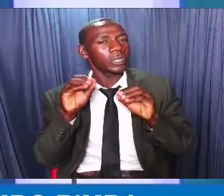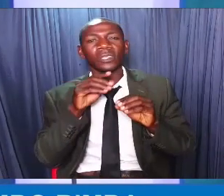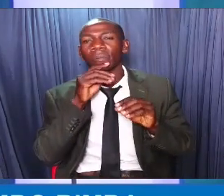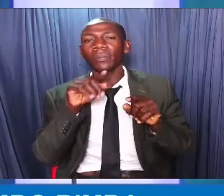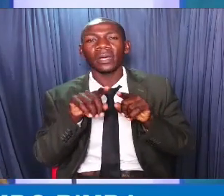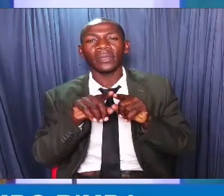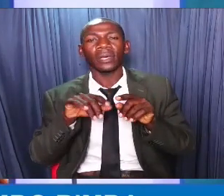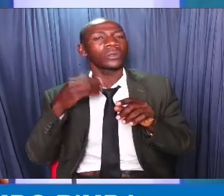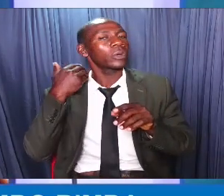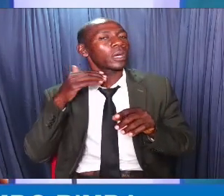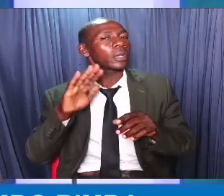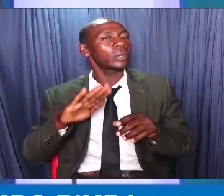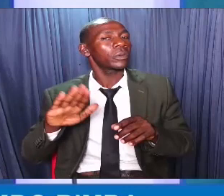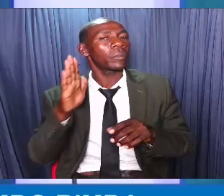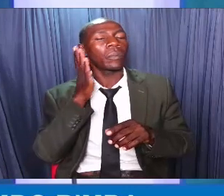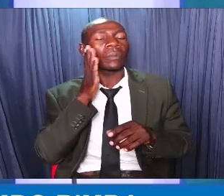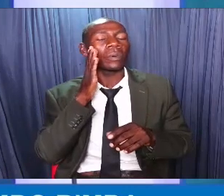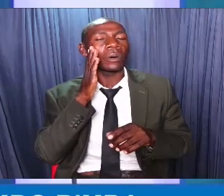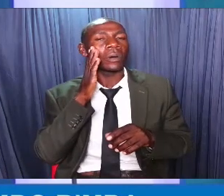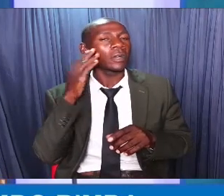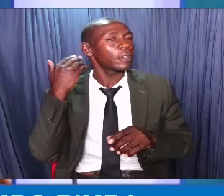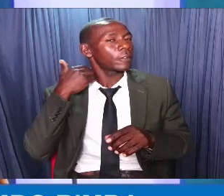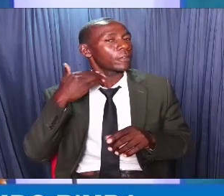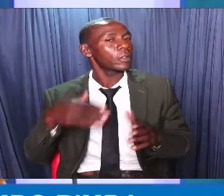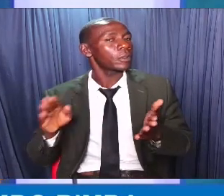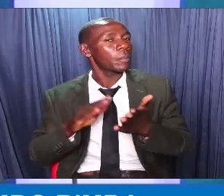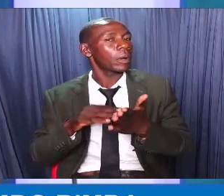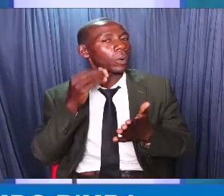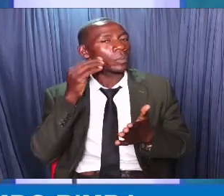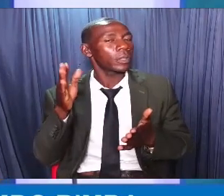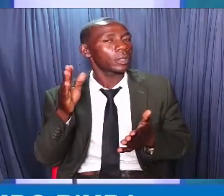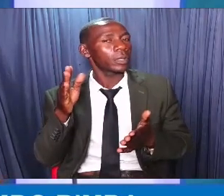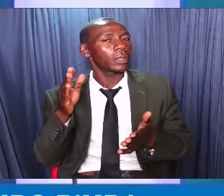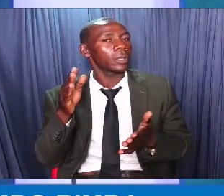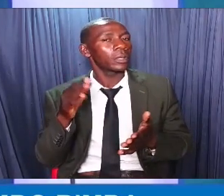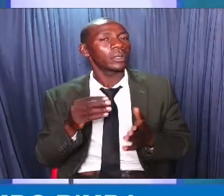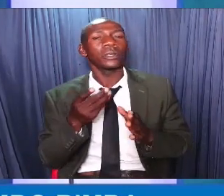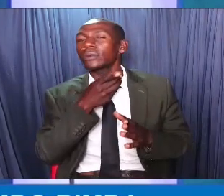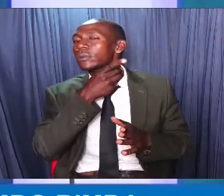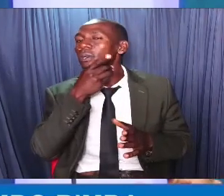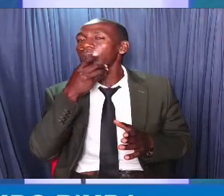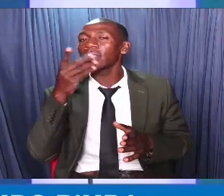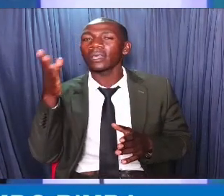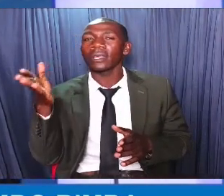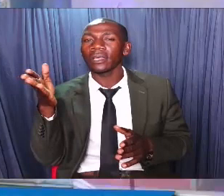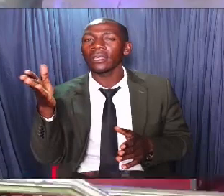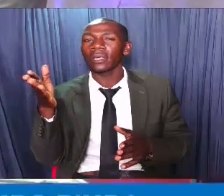yake babake. Teaching a brother to hate his brother and even not to go to the home. Sasa yeye akikaukiwa. So when he dries up. Ndio wewe utapata